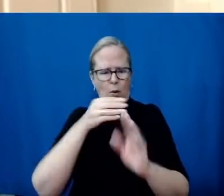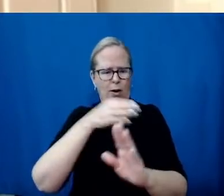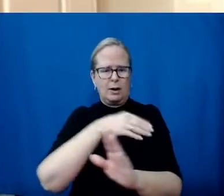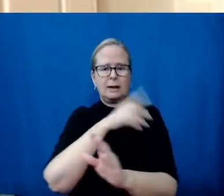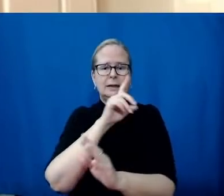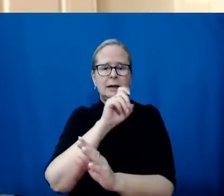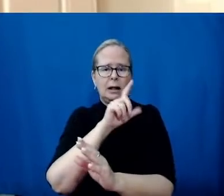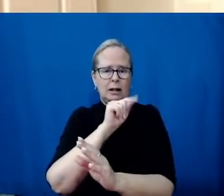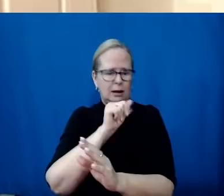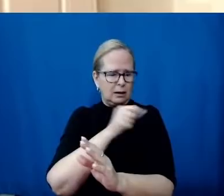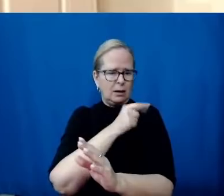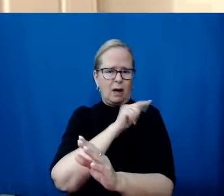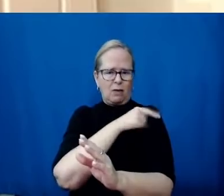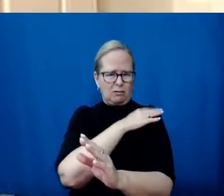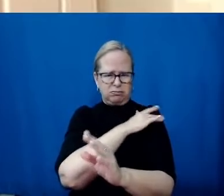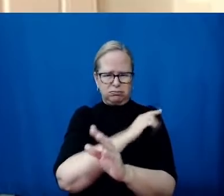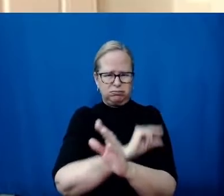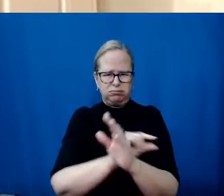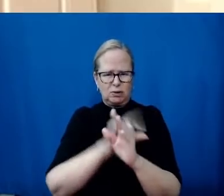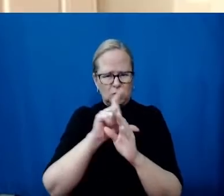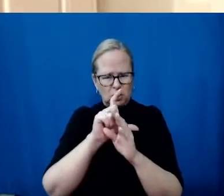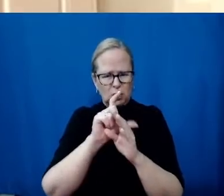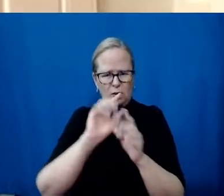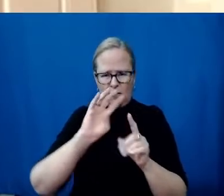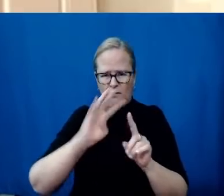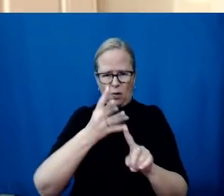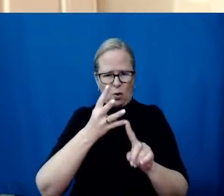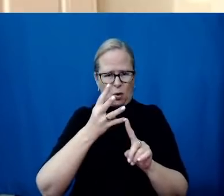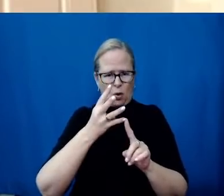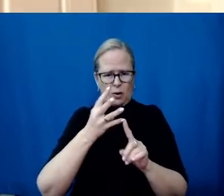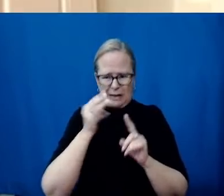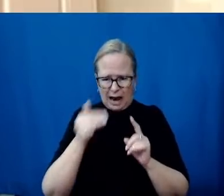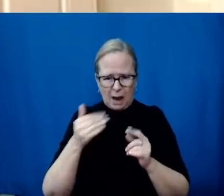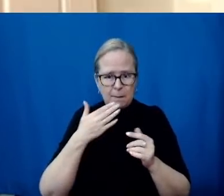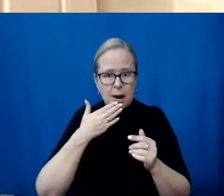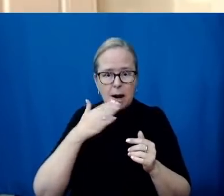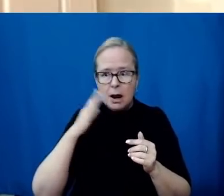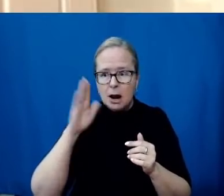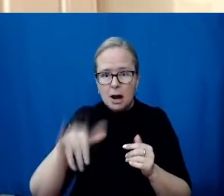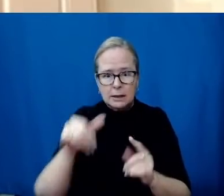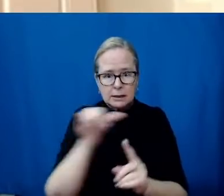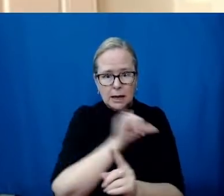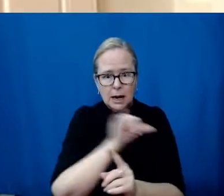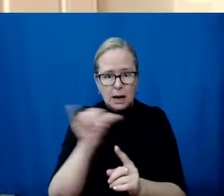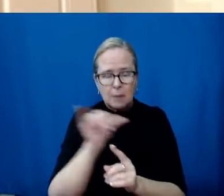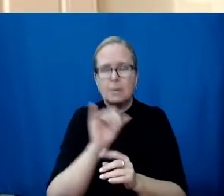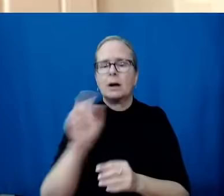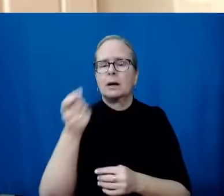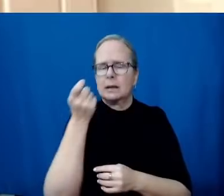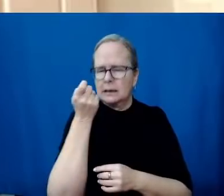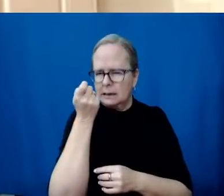wave. A couple things. It's as bad as it was in the 4th wave, but in a different way. Thankfully, we're